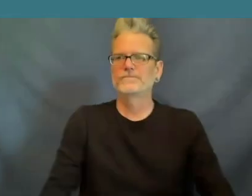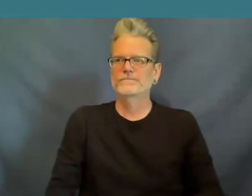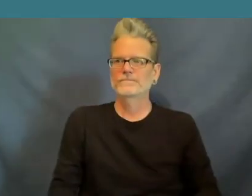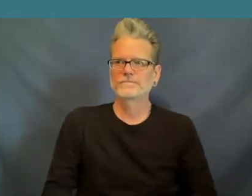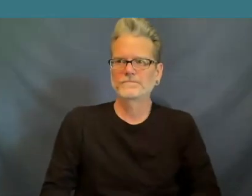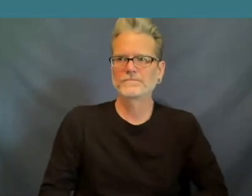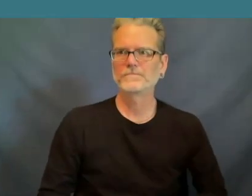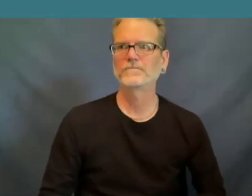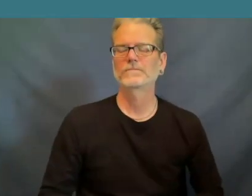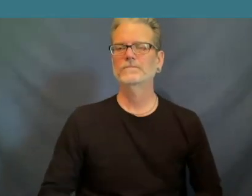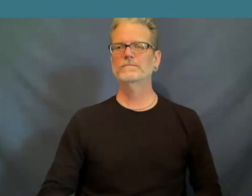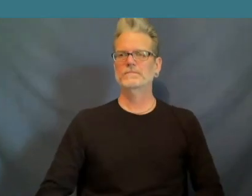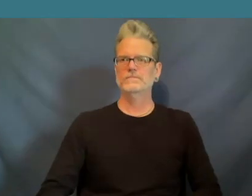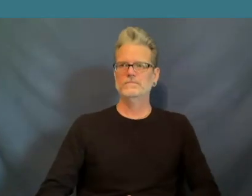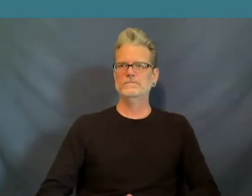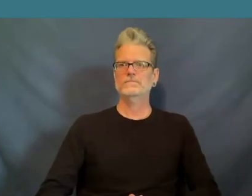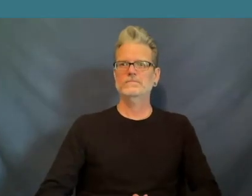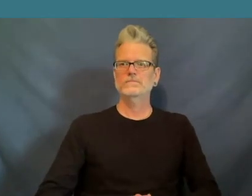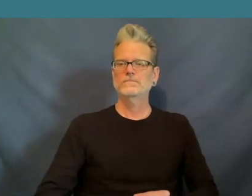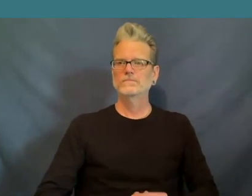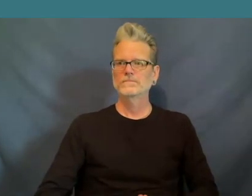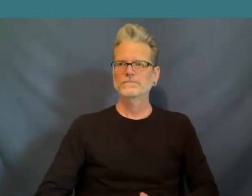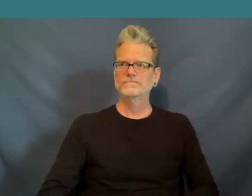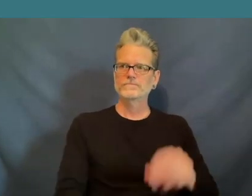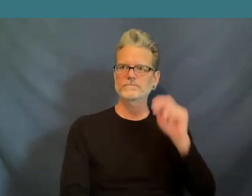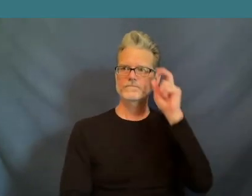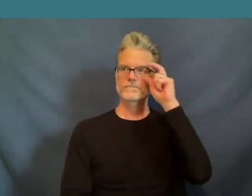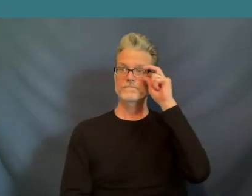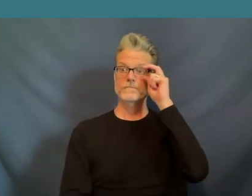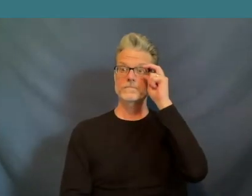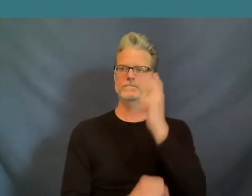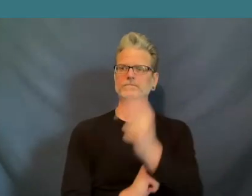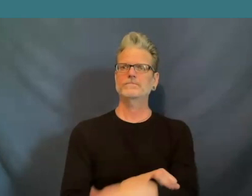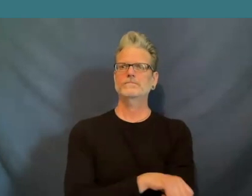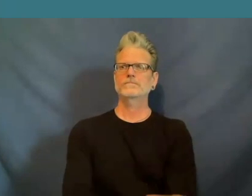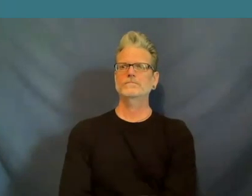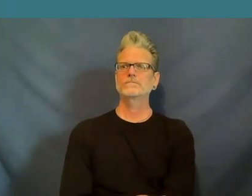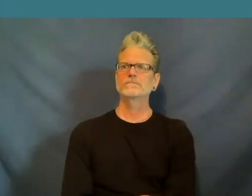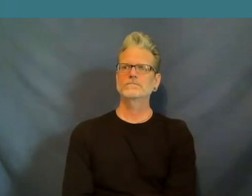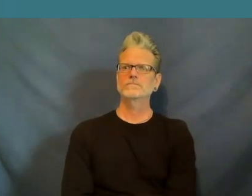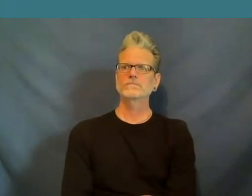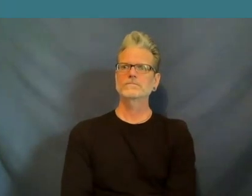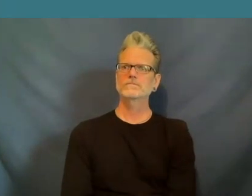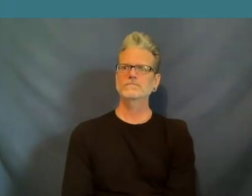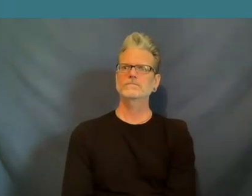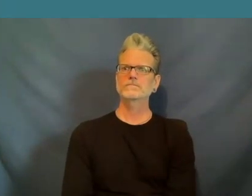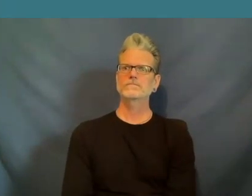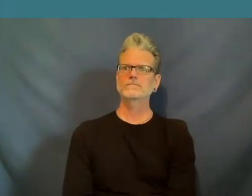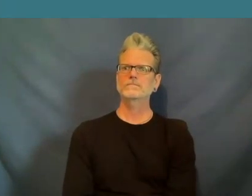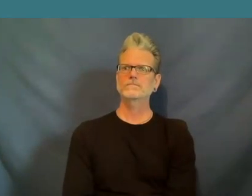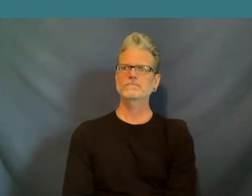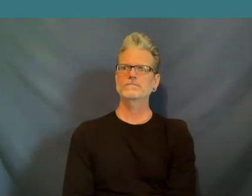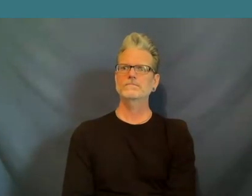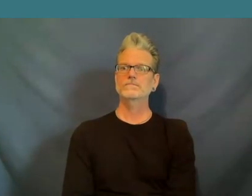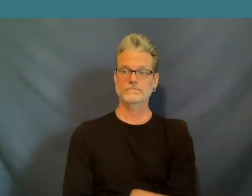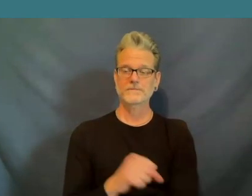to this project. You can calculate that as in kind. One really key thing, though, to be aware of when negotiating the